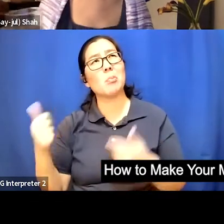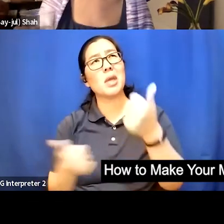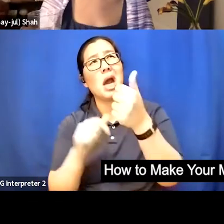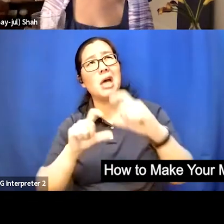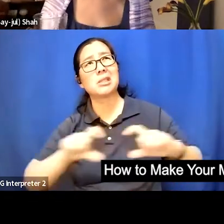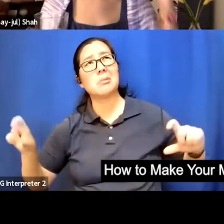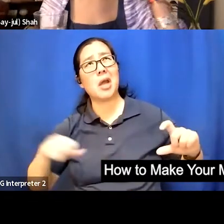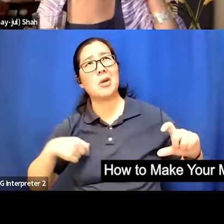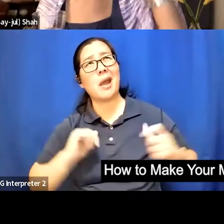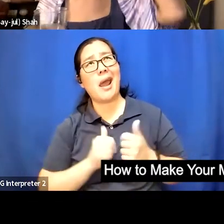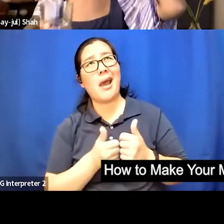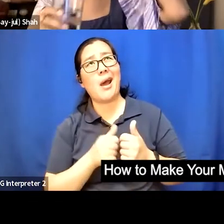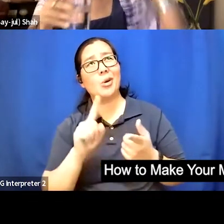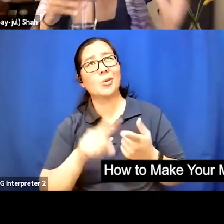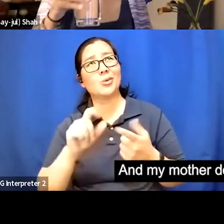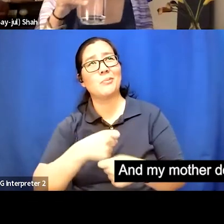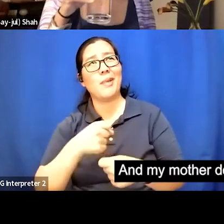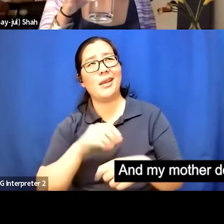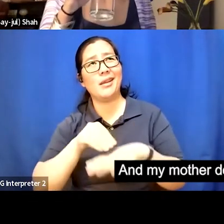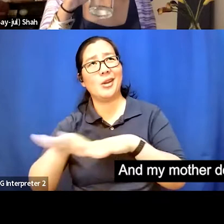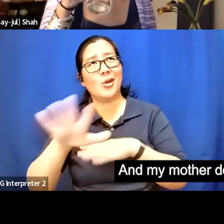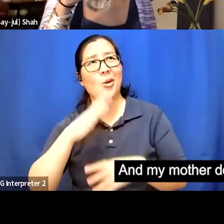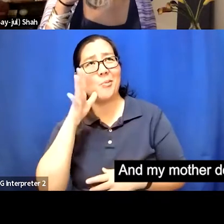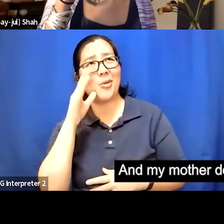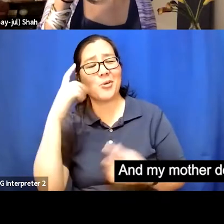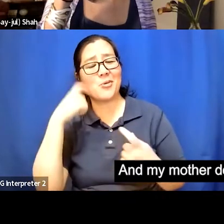or whatever your title was.